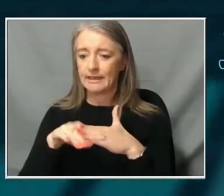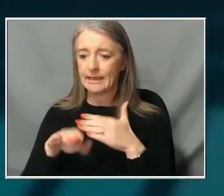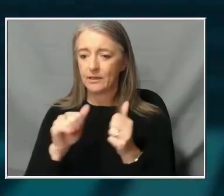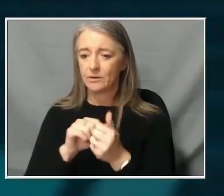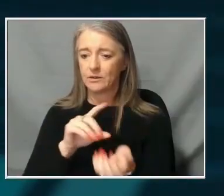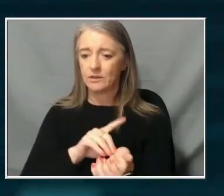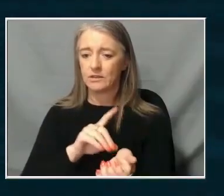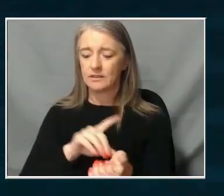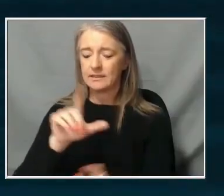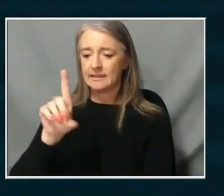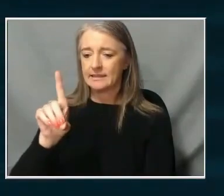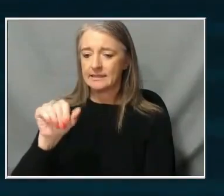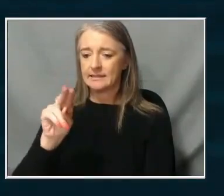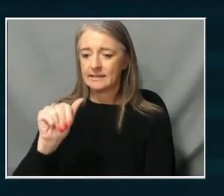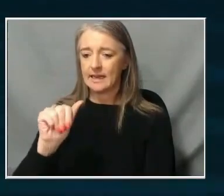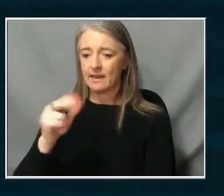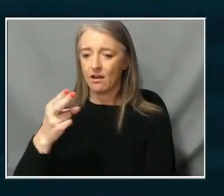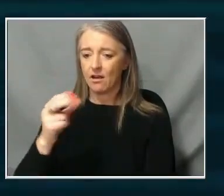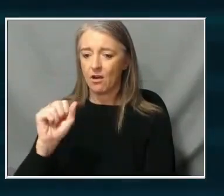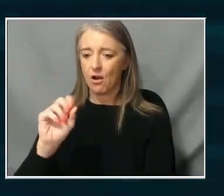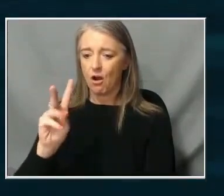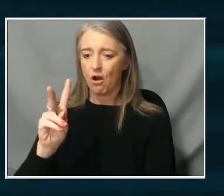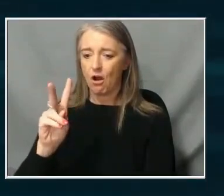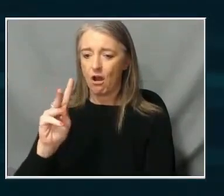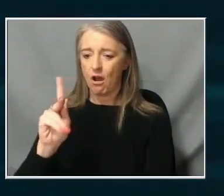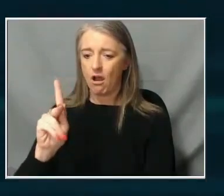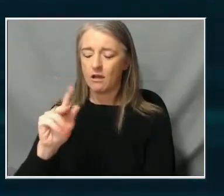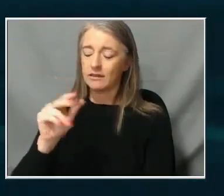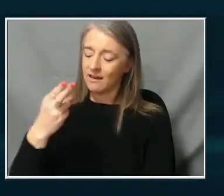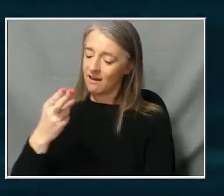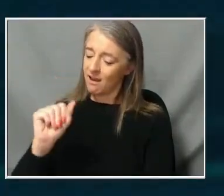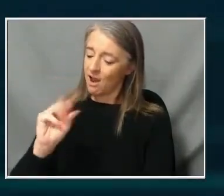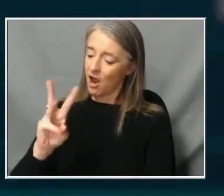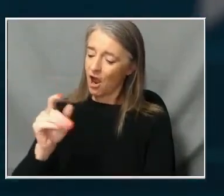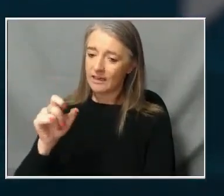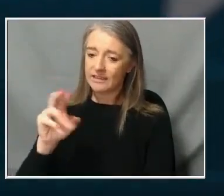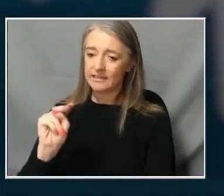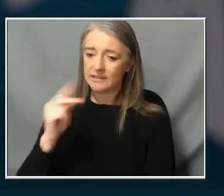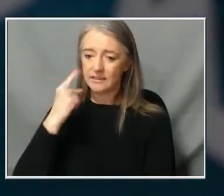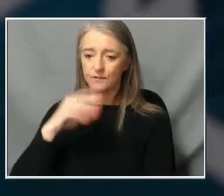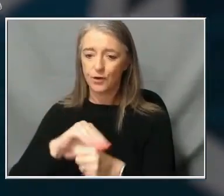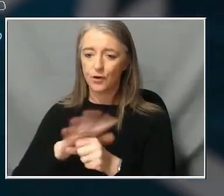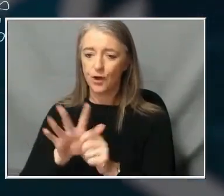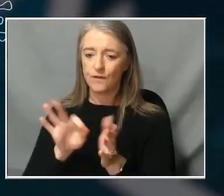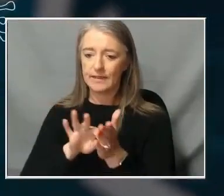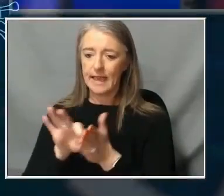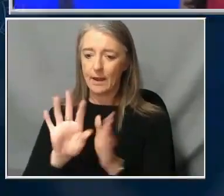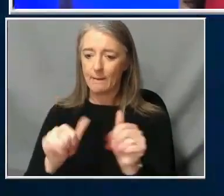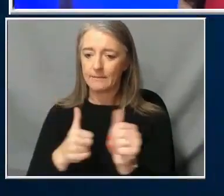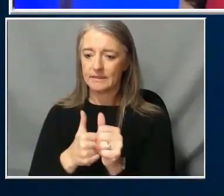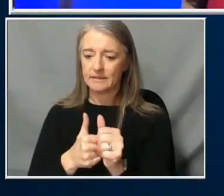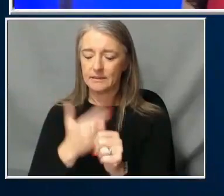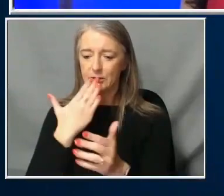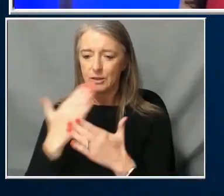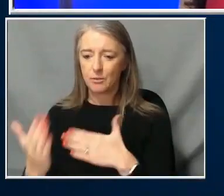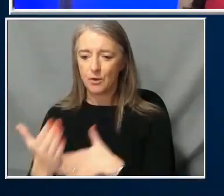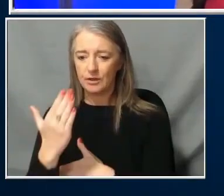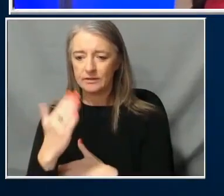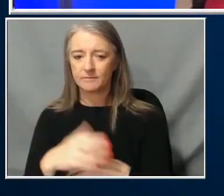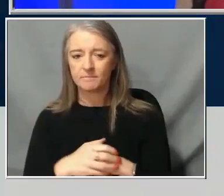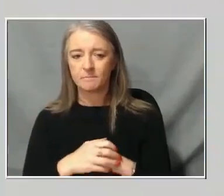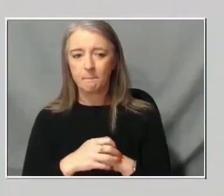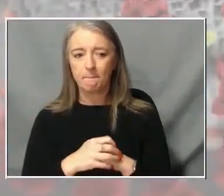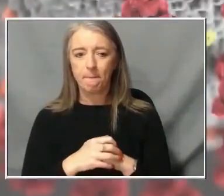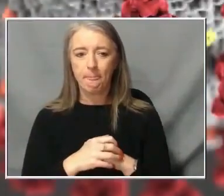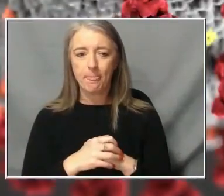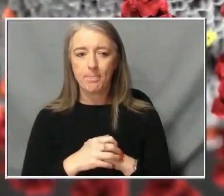Dana Hawkinson, Medical Director of Infection Prevention and Control, for our COVID count update. Good morning, Dr. Hawkinson. Let's not delay. We